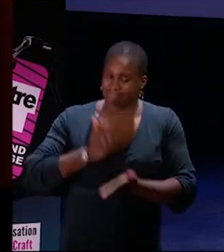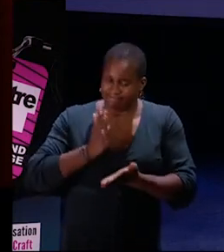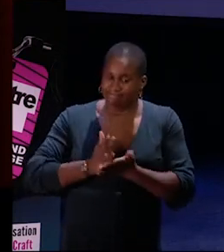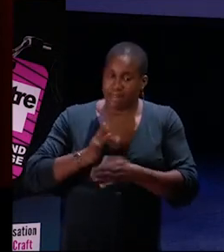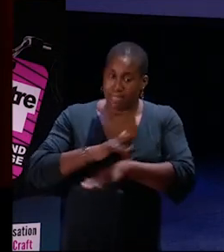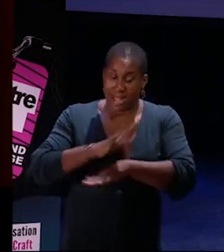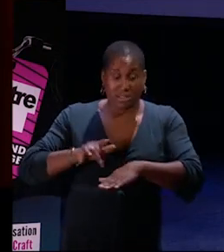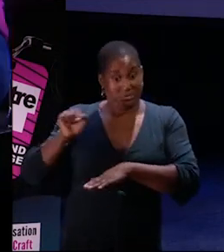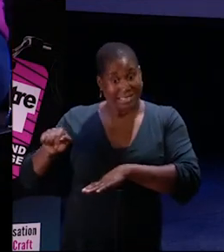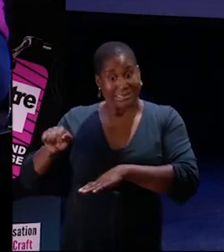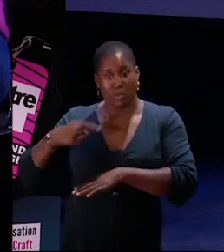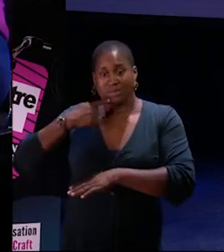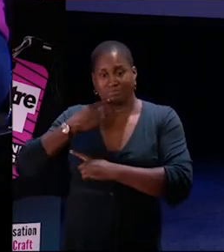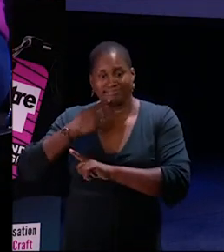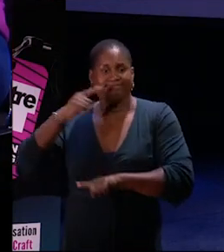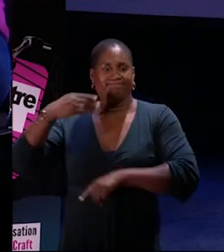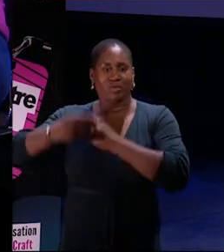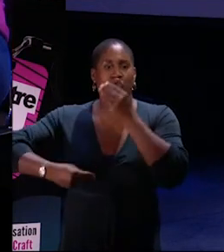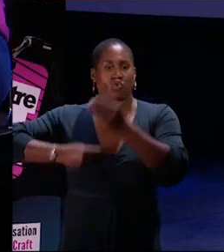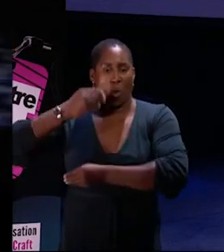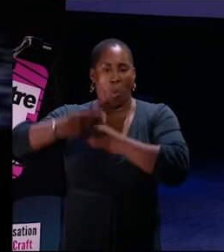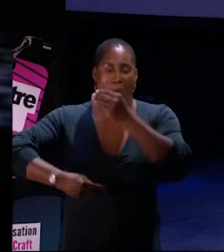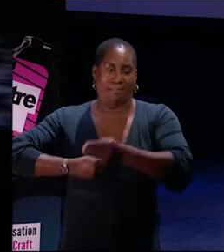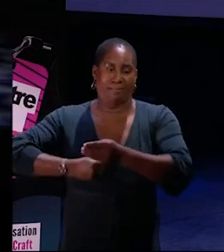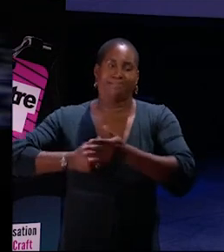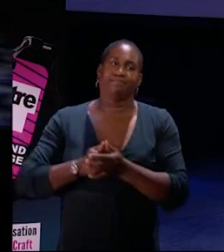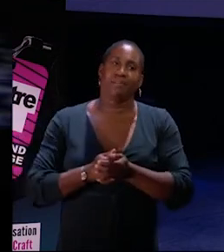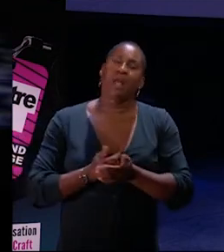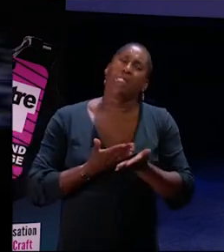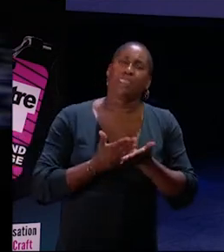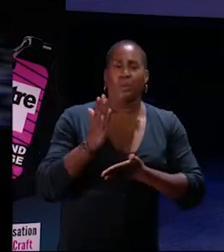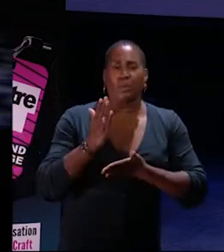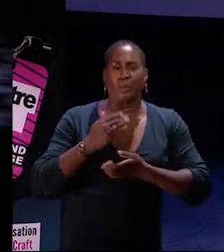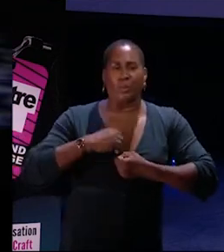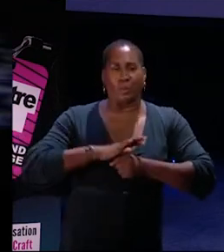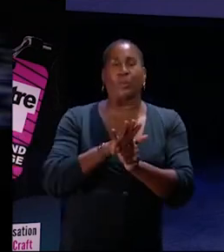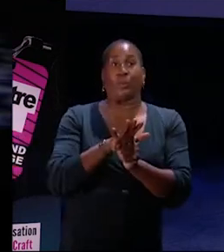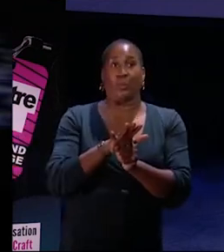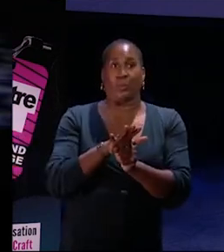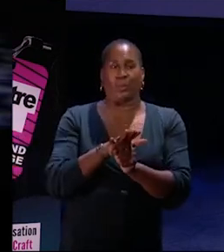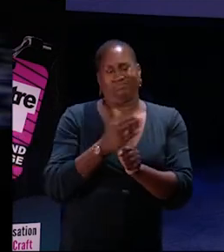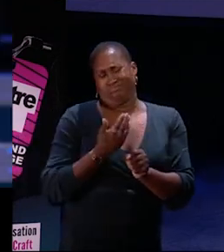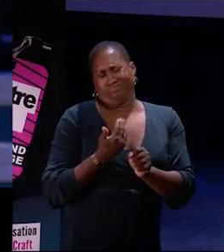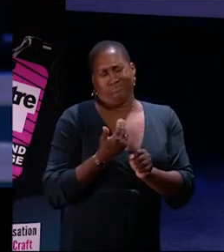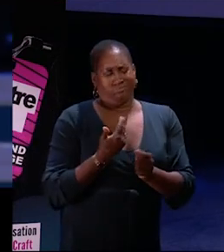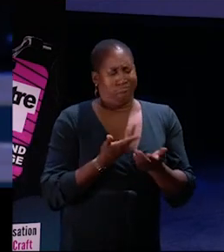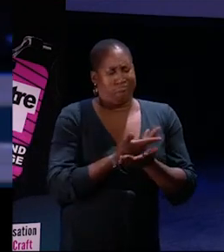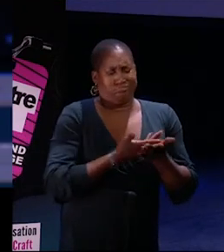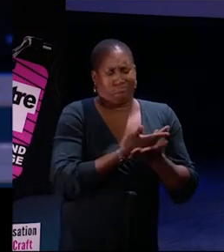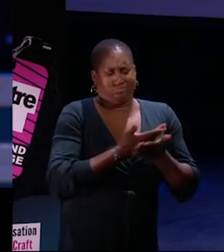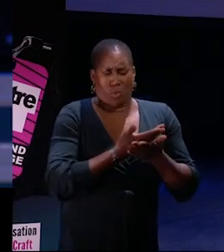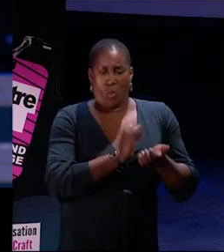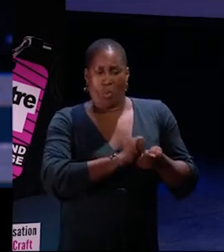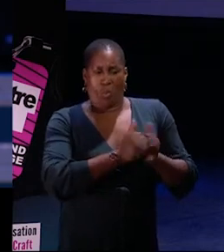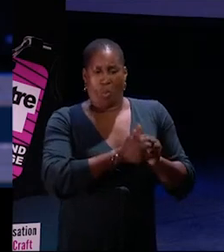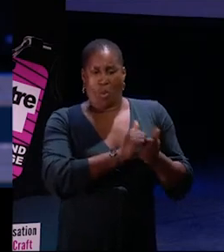of everything we're doing. Also, I think what we found in COVID was that I was talking to a colleague, somebody called Michelle Taylor, who